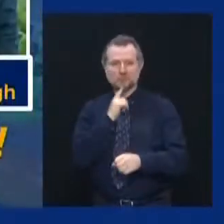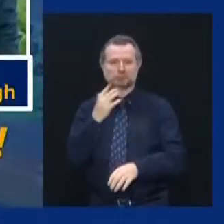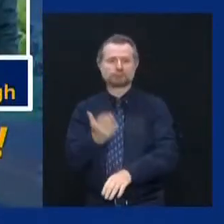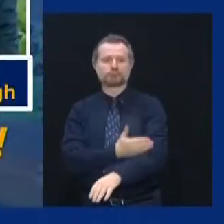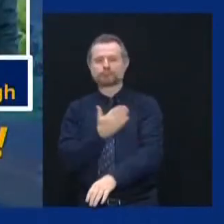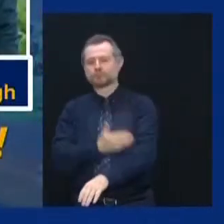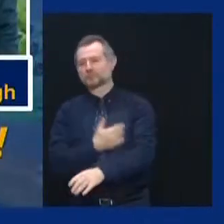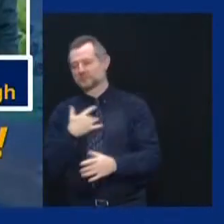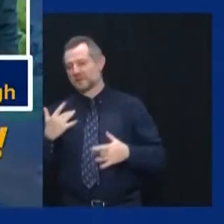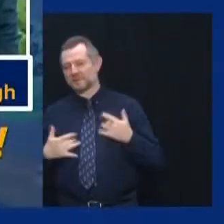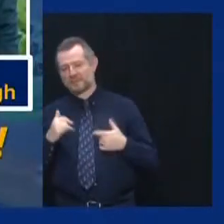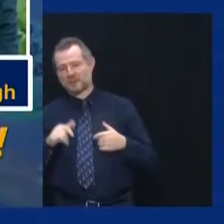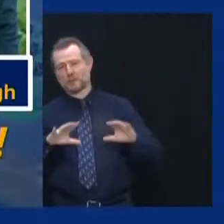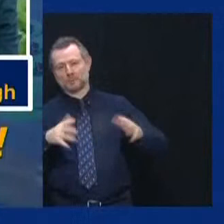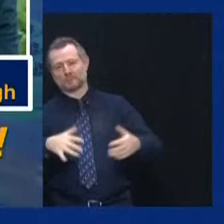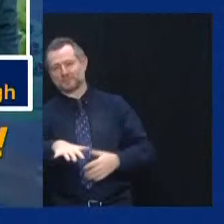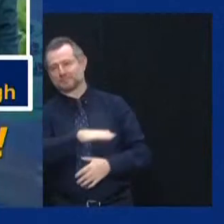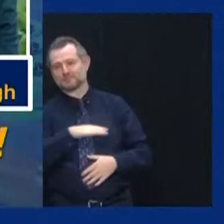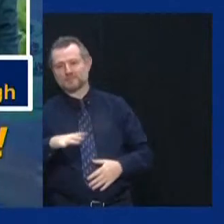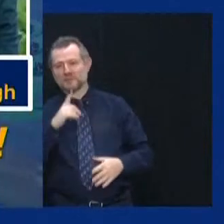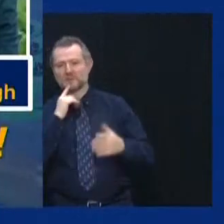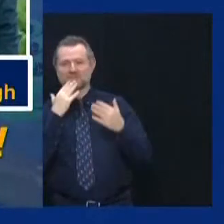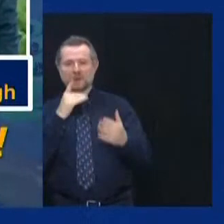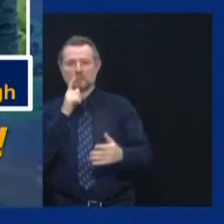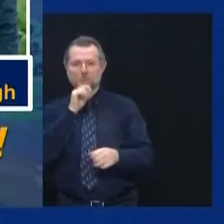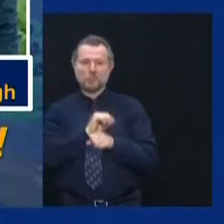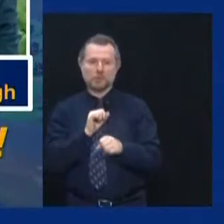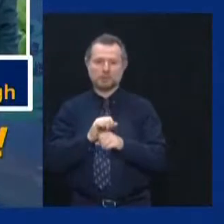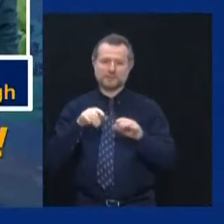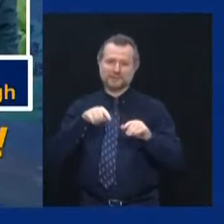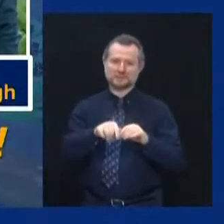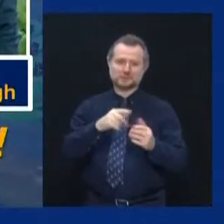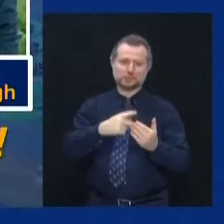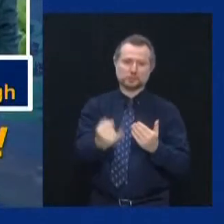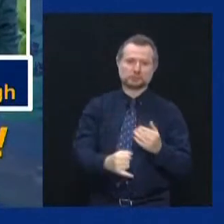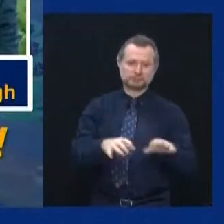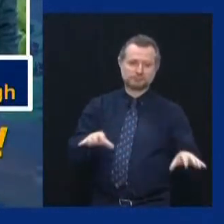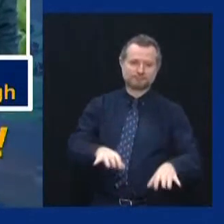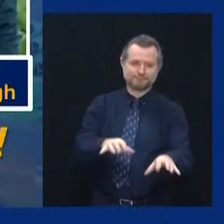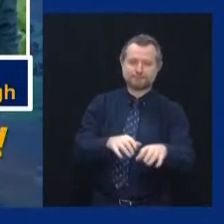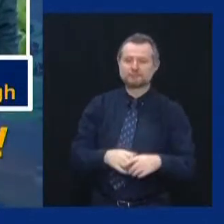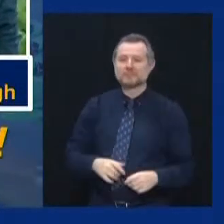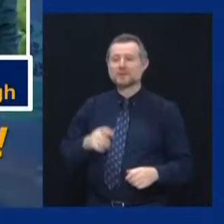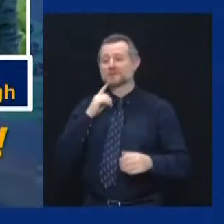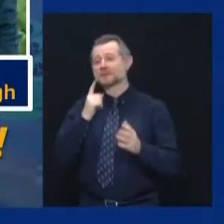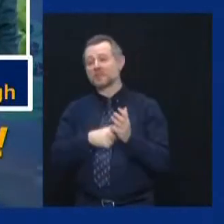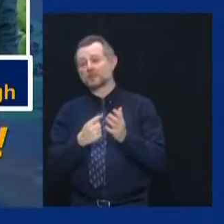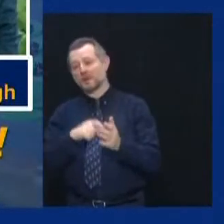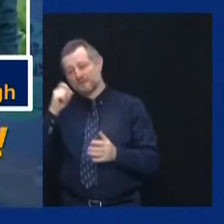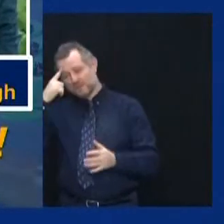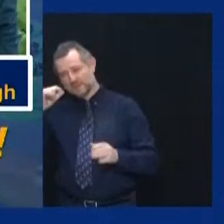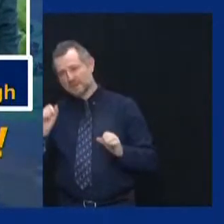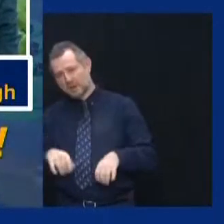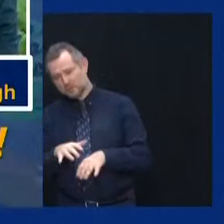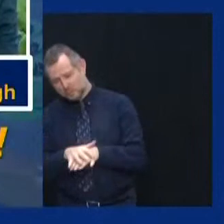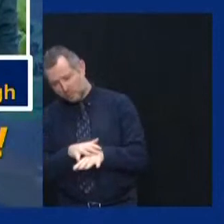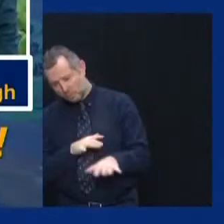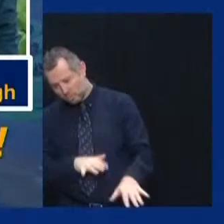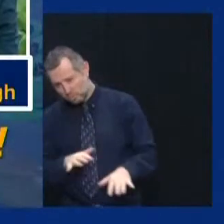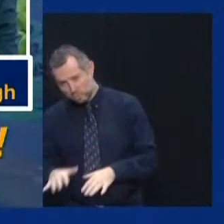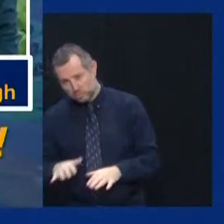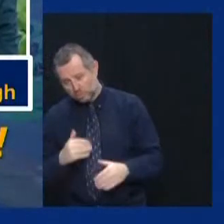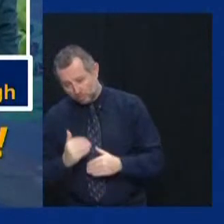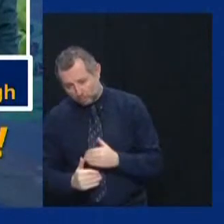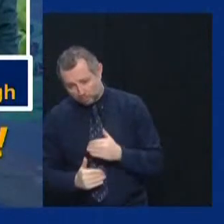excited about that. I want to thank the people who worked on this for a long time. Sometimes government can be slow,